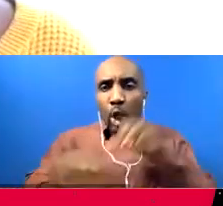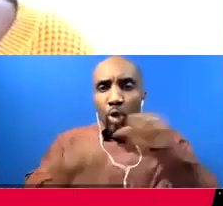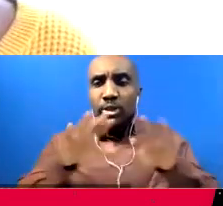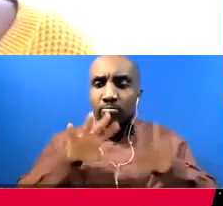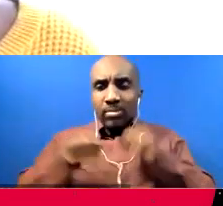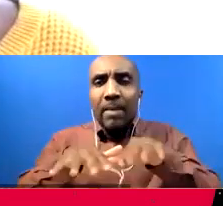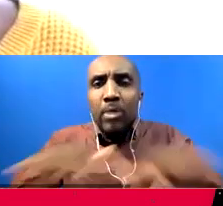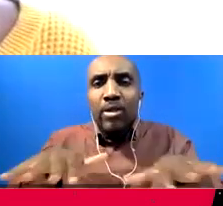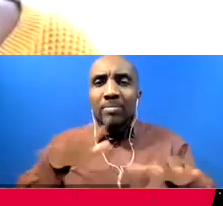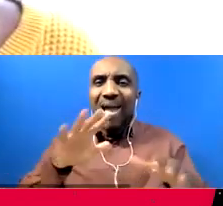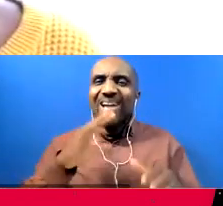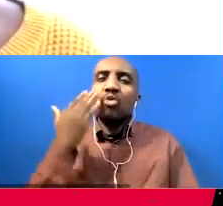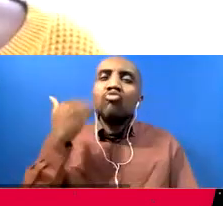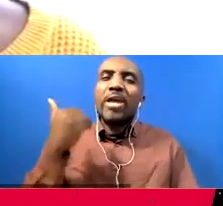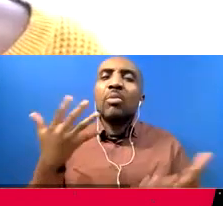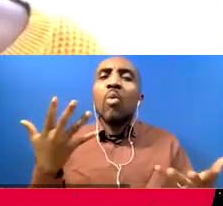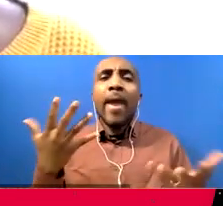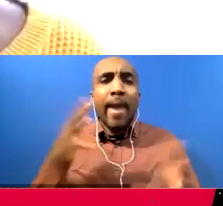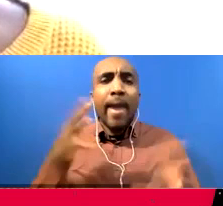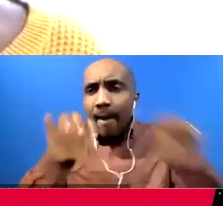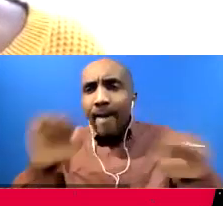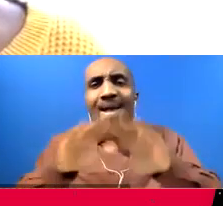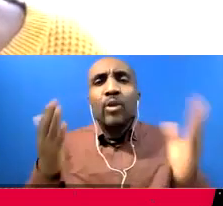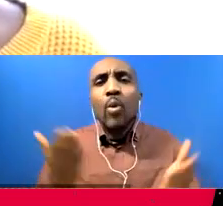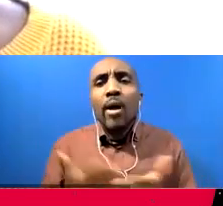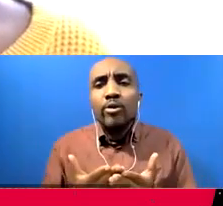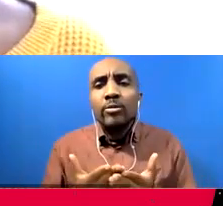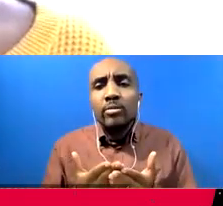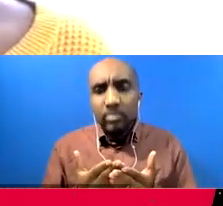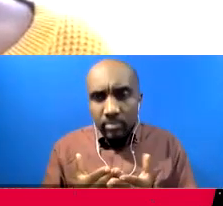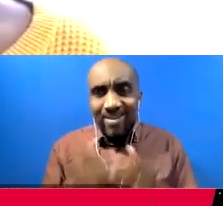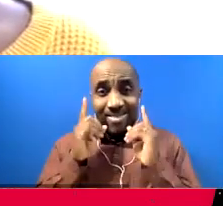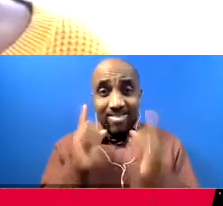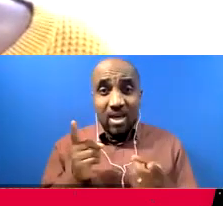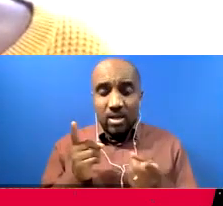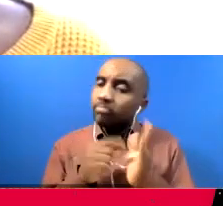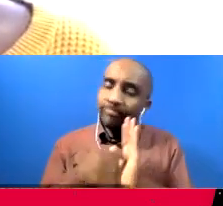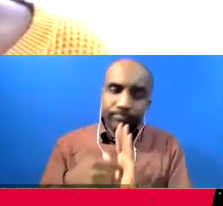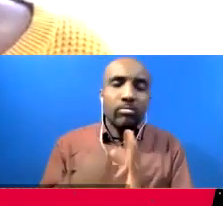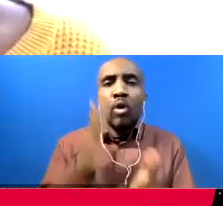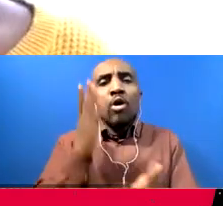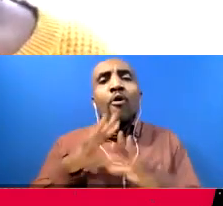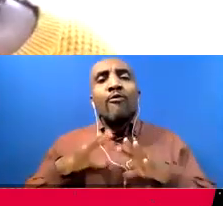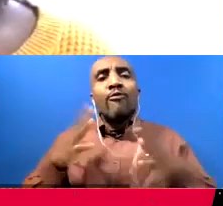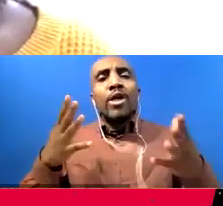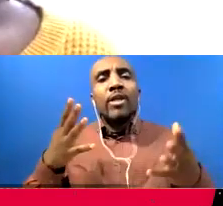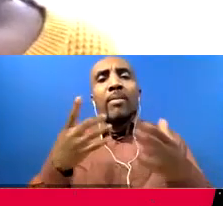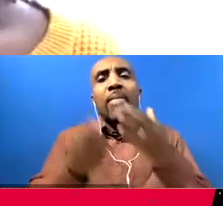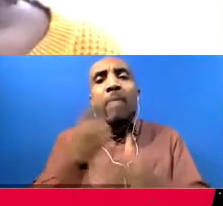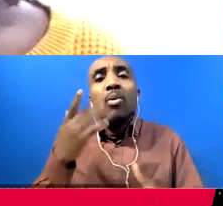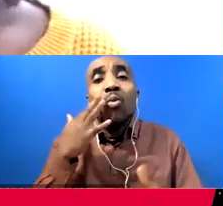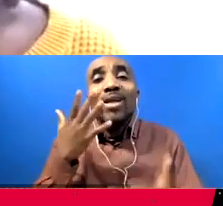and racism wherever they appear. And this is all just part of recognizing that true freedom is only possible when we're all